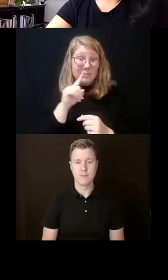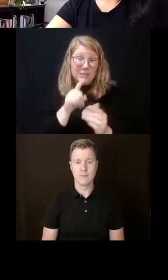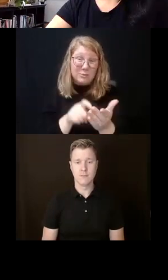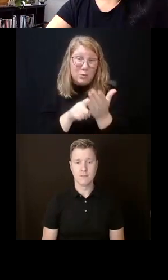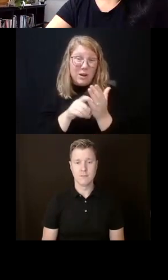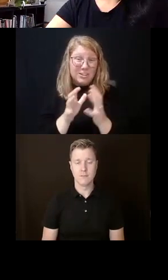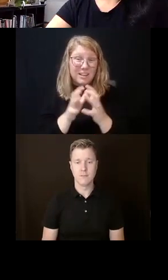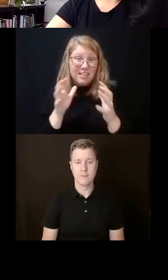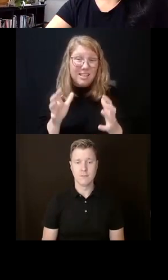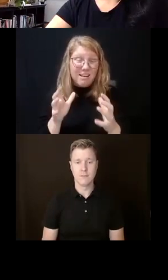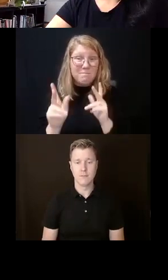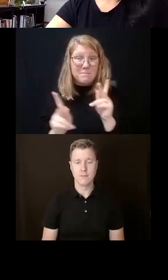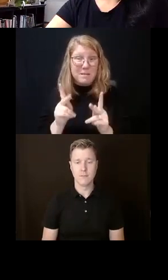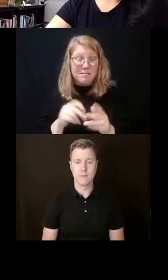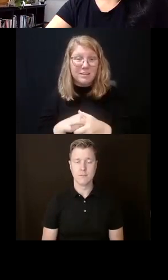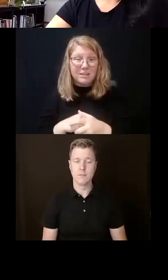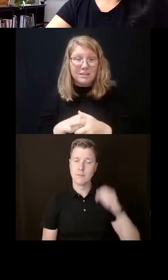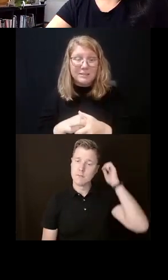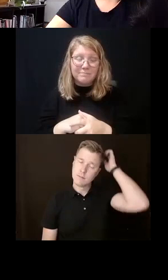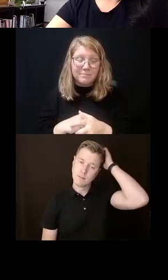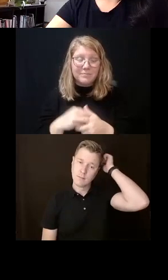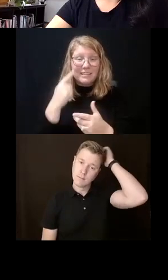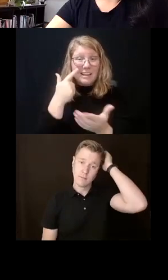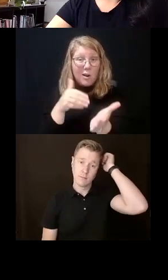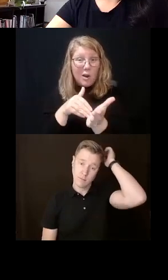lot of people. And I think often